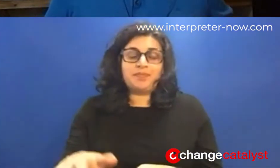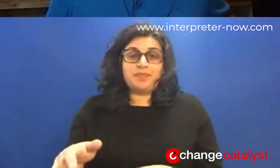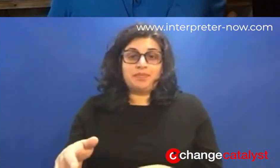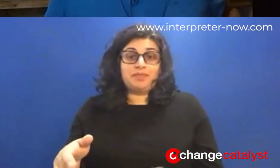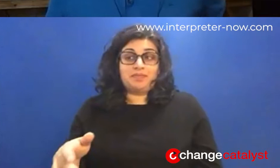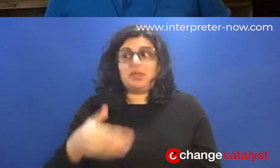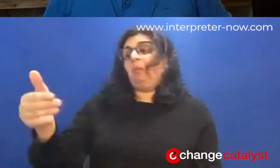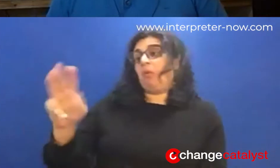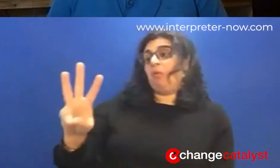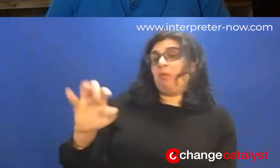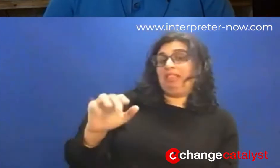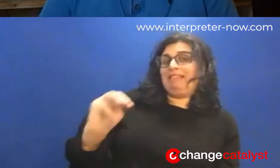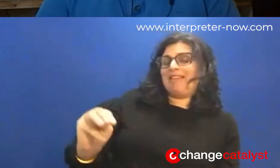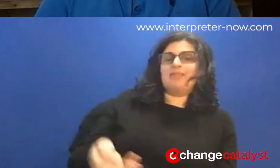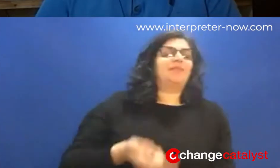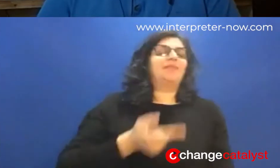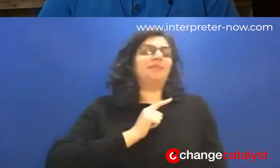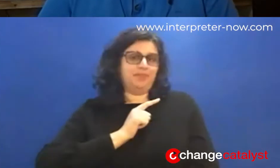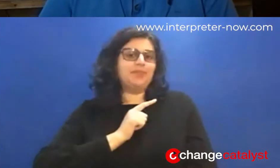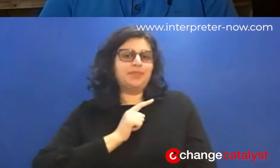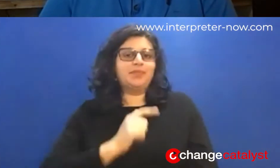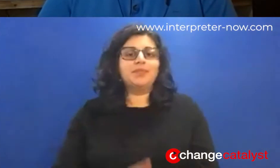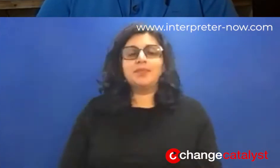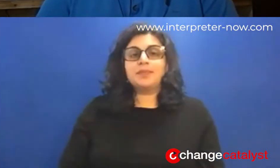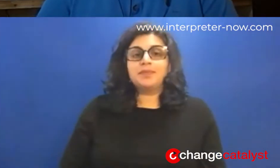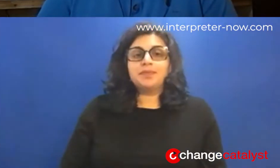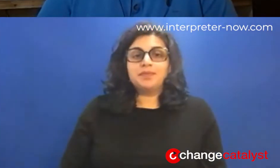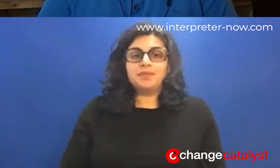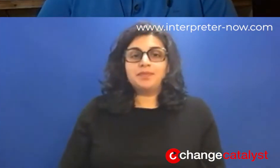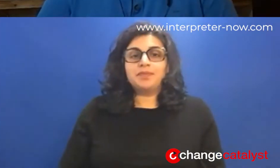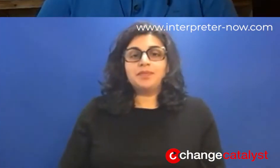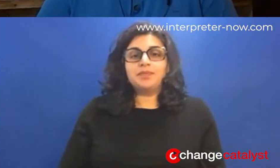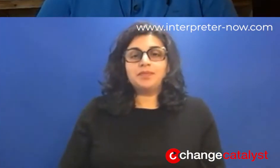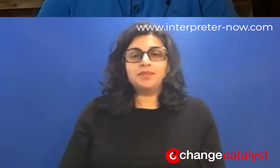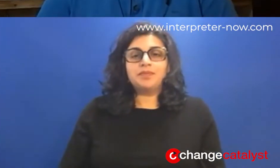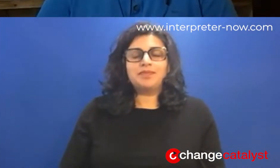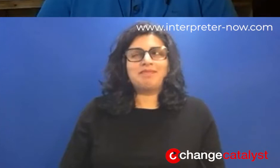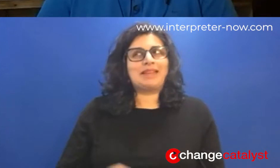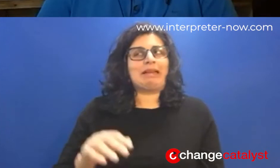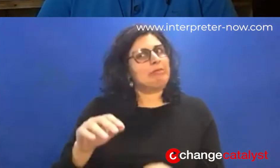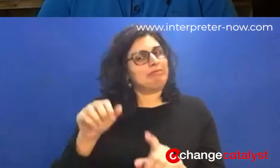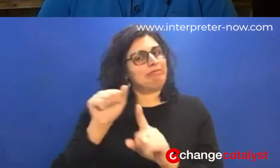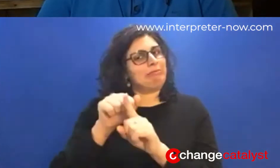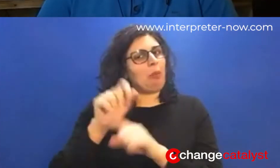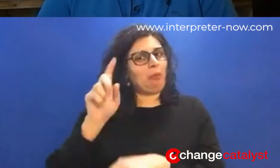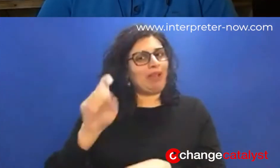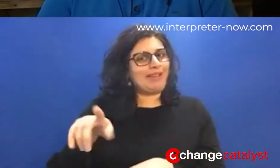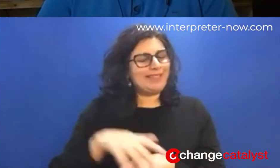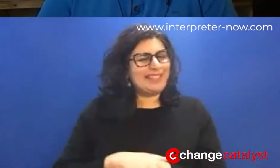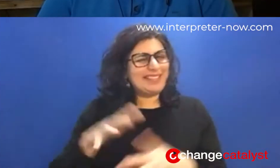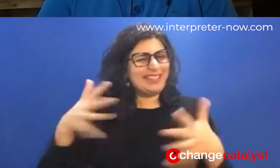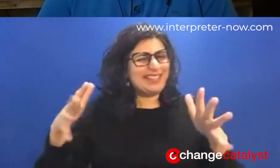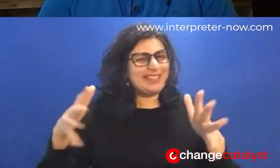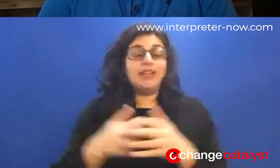William. All right, I'll go. Yeah. I would say it's kind of a trick question, because as much as we